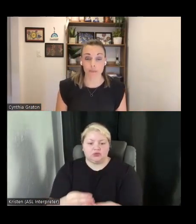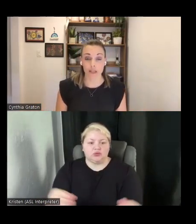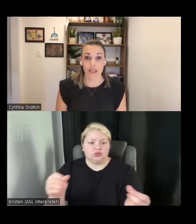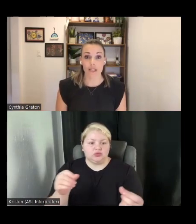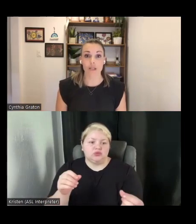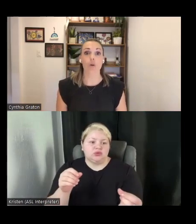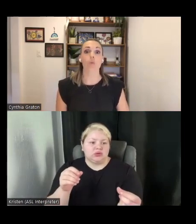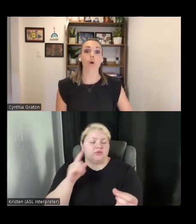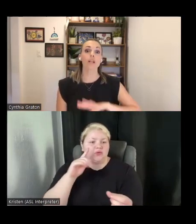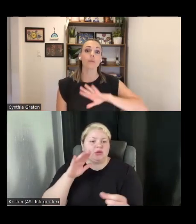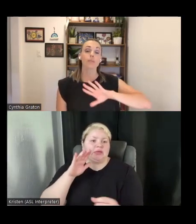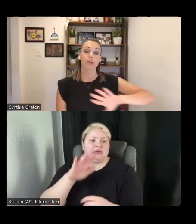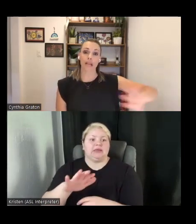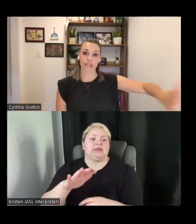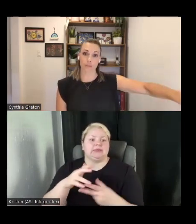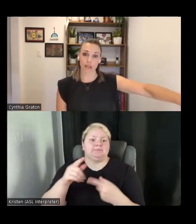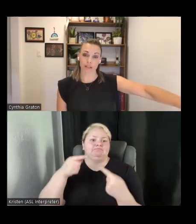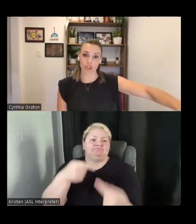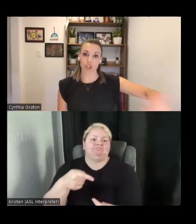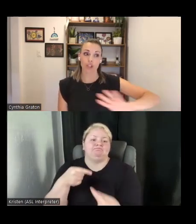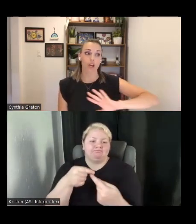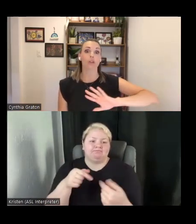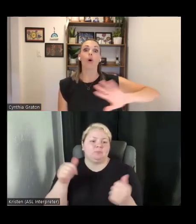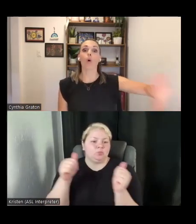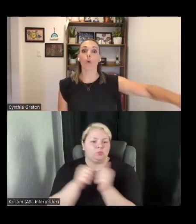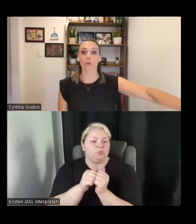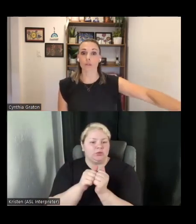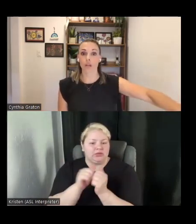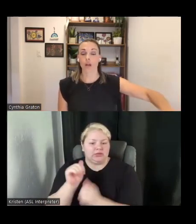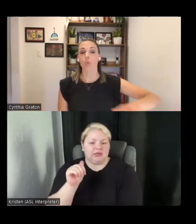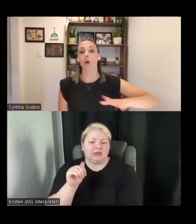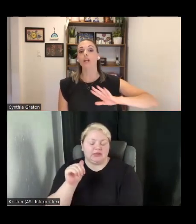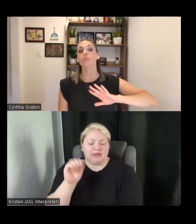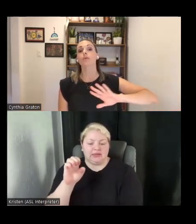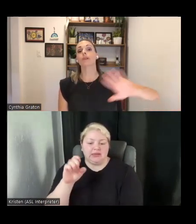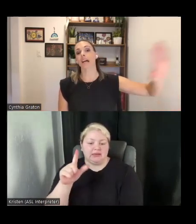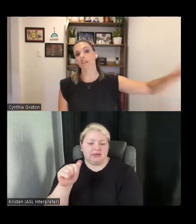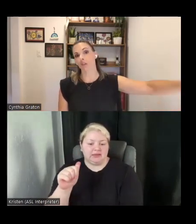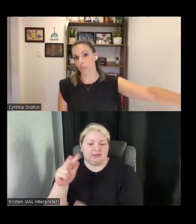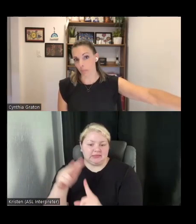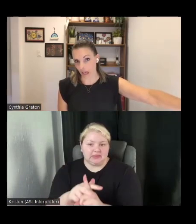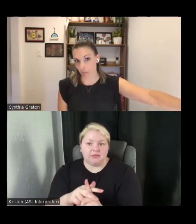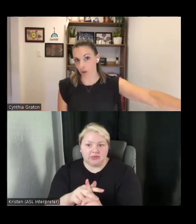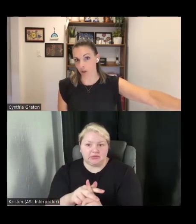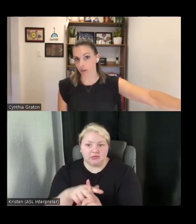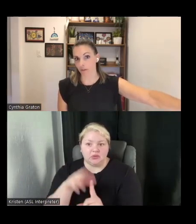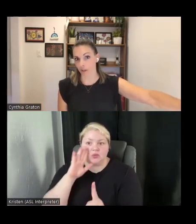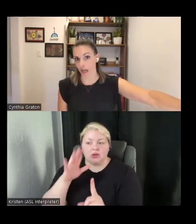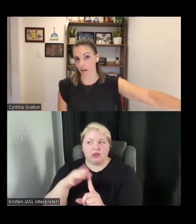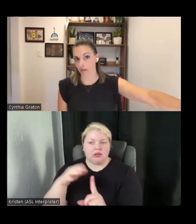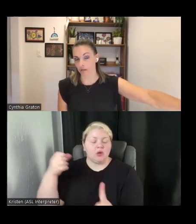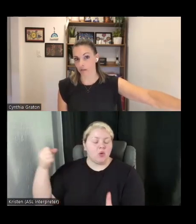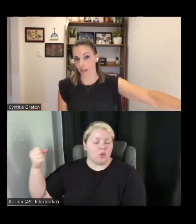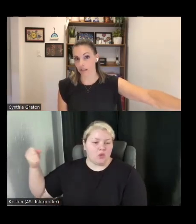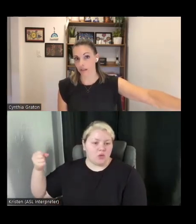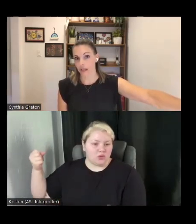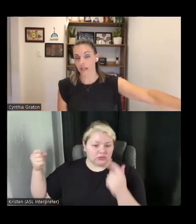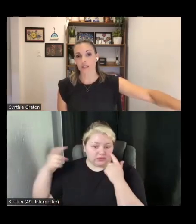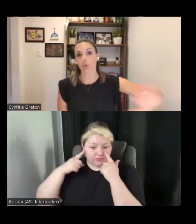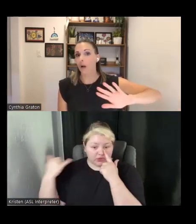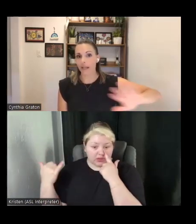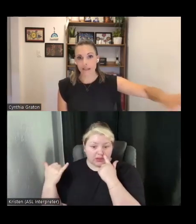time. So we're going to put that expectation on hold. We're going to put that on the back burner for now,